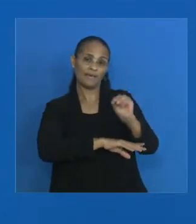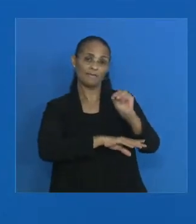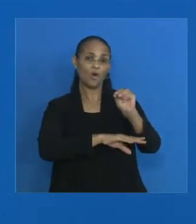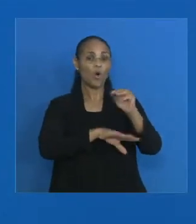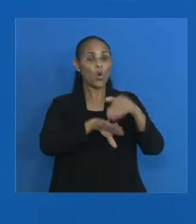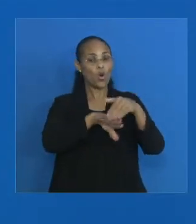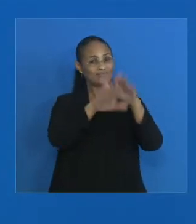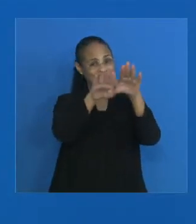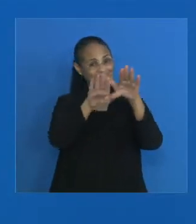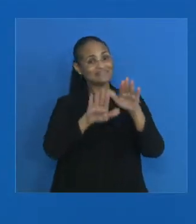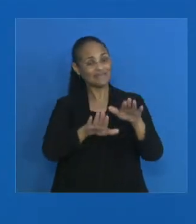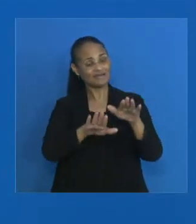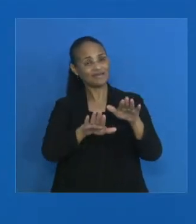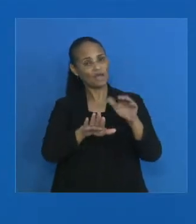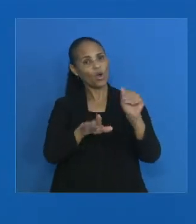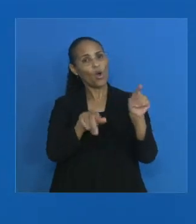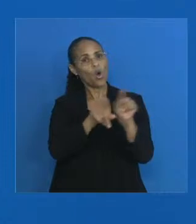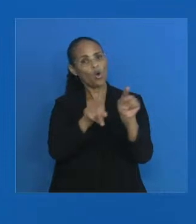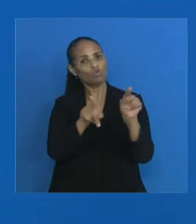Sunday.